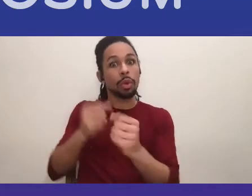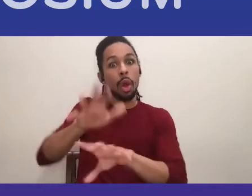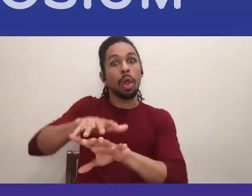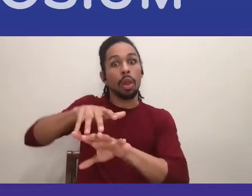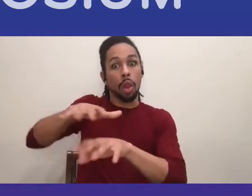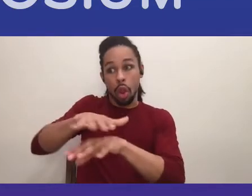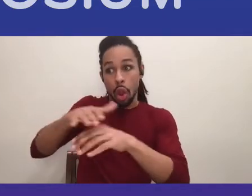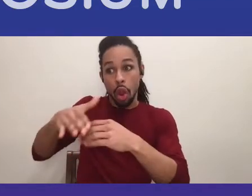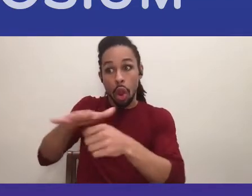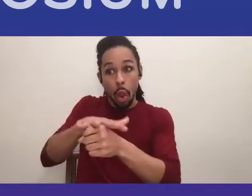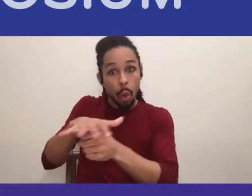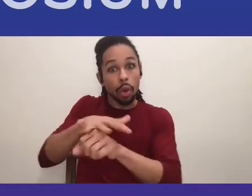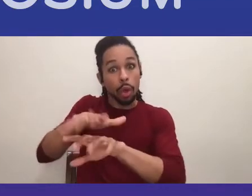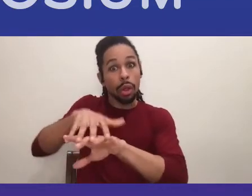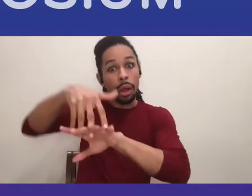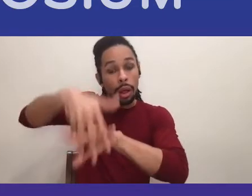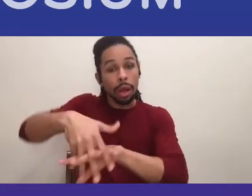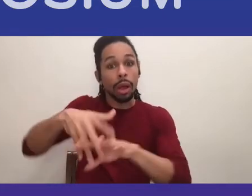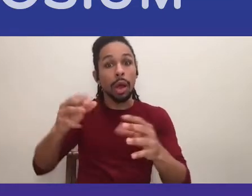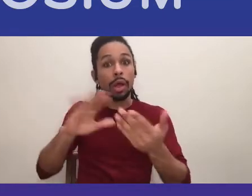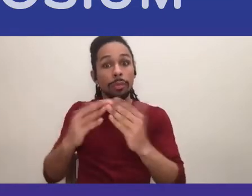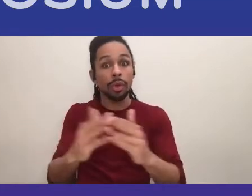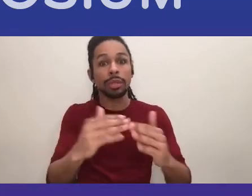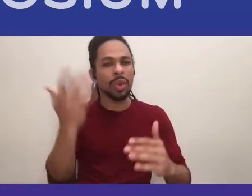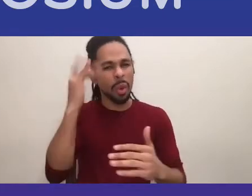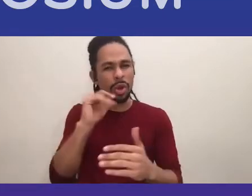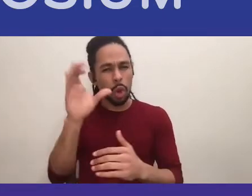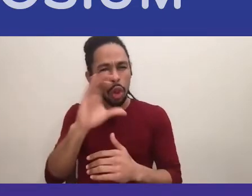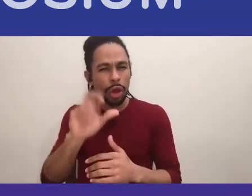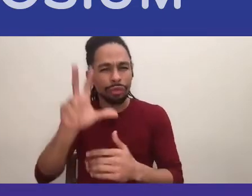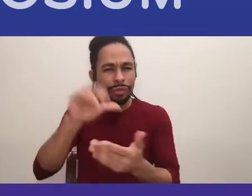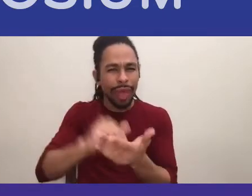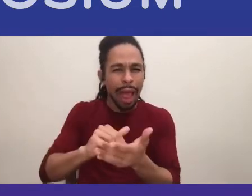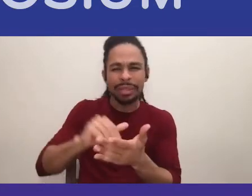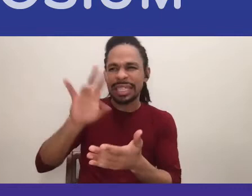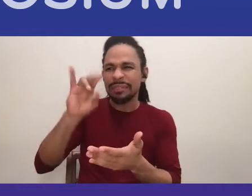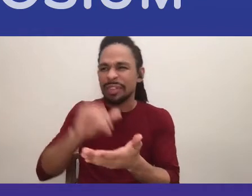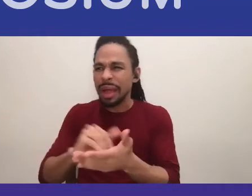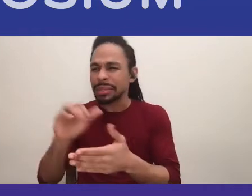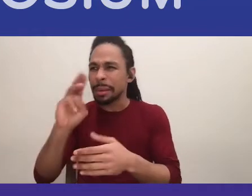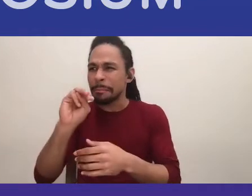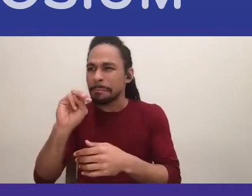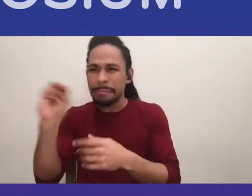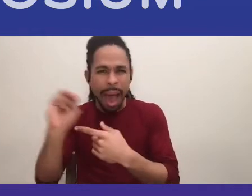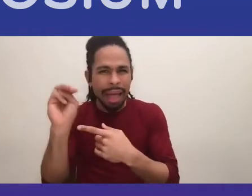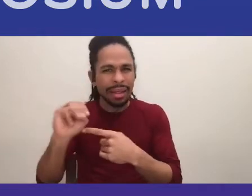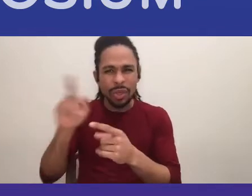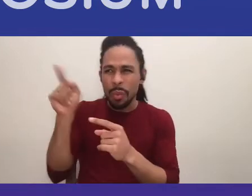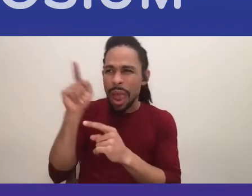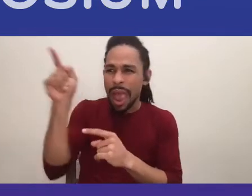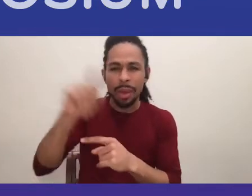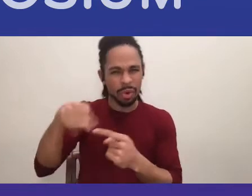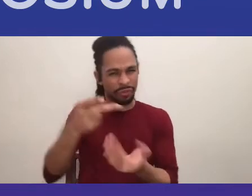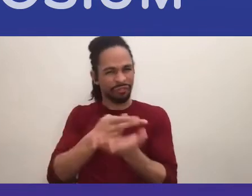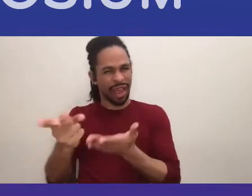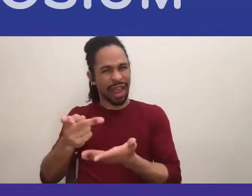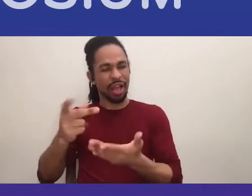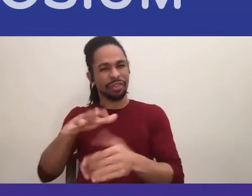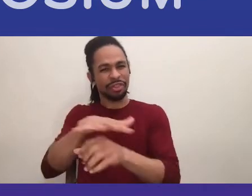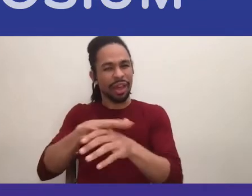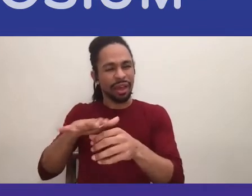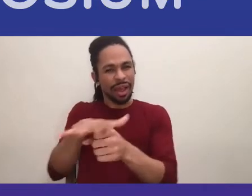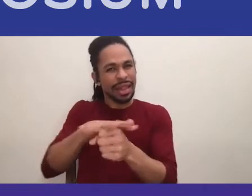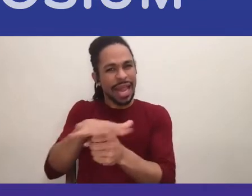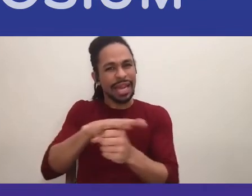why are you looking 3,000 miles away, 7,000 miles away for Native people when you are failing the Native communities that are local for you?